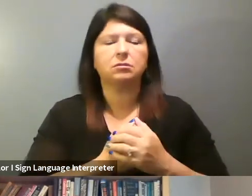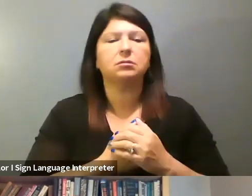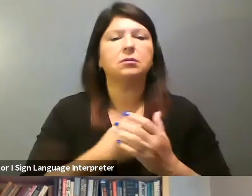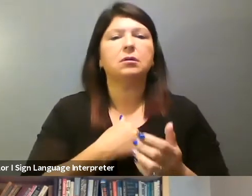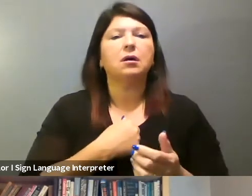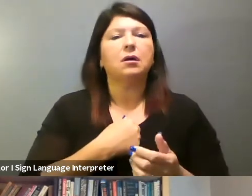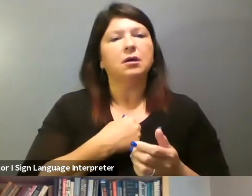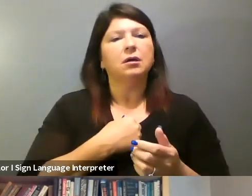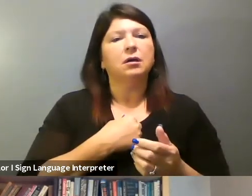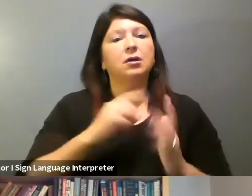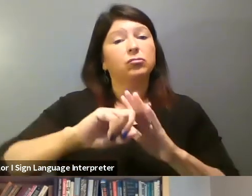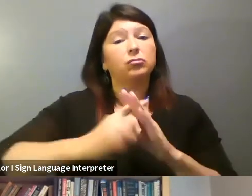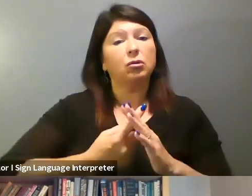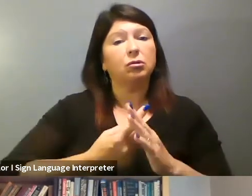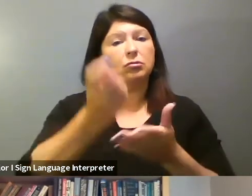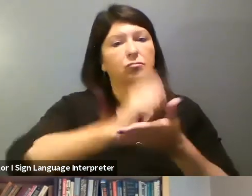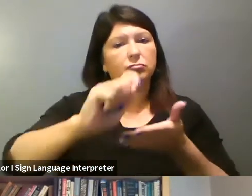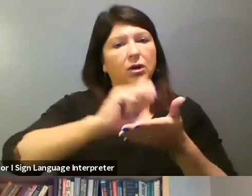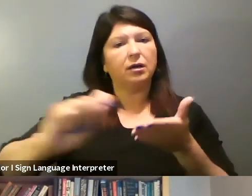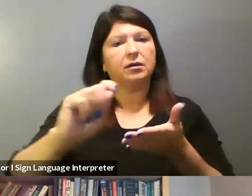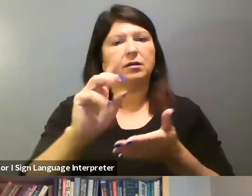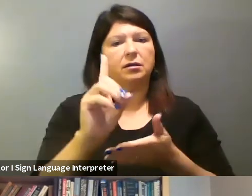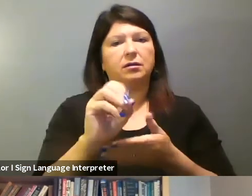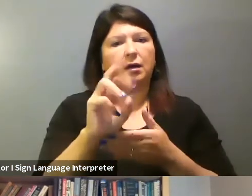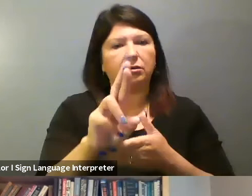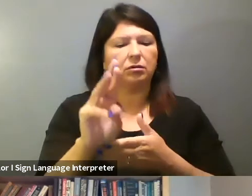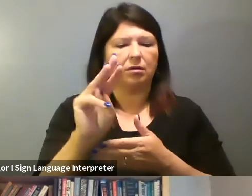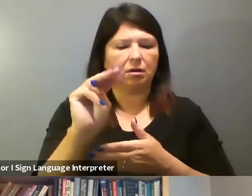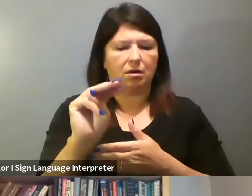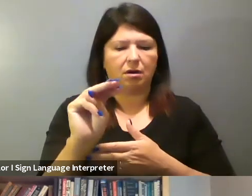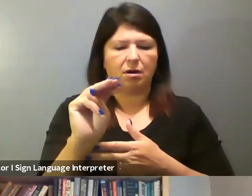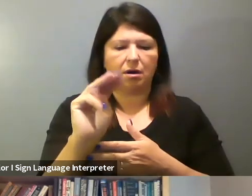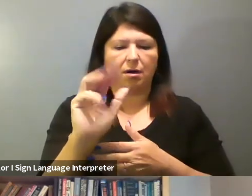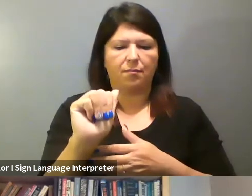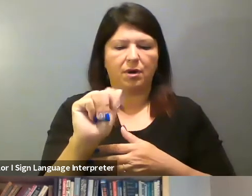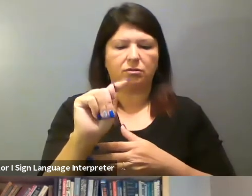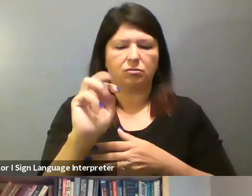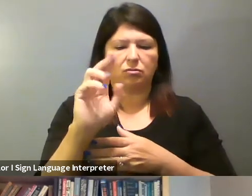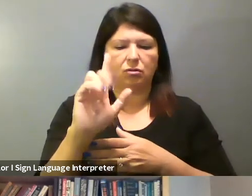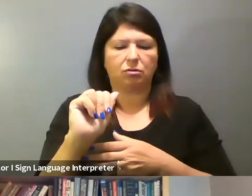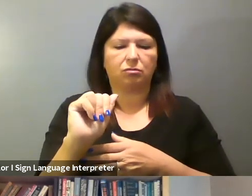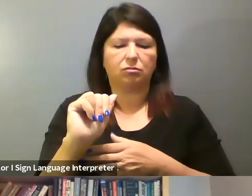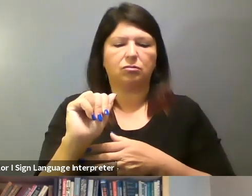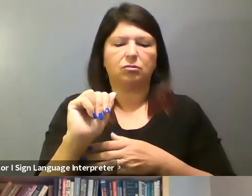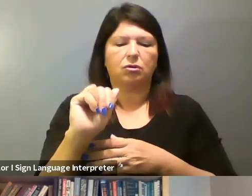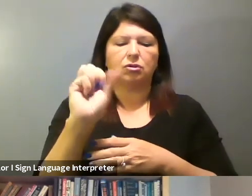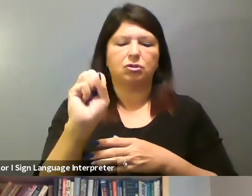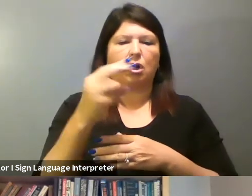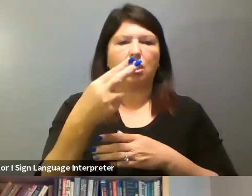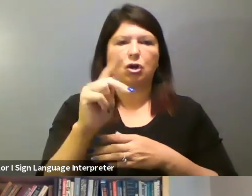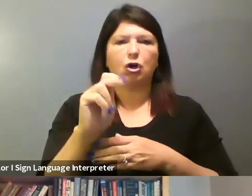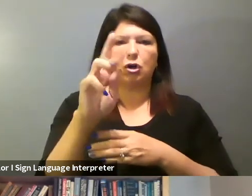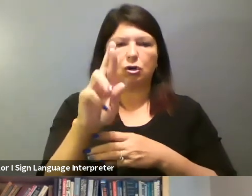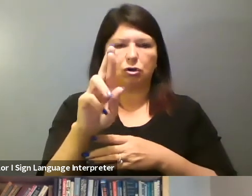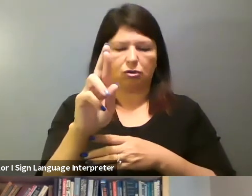I started writing Dr. Mutula Shakur around 2012 and started visiting him in the